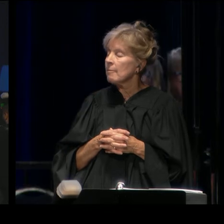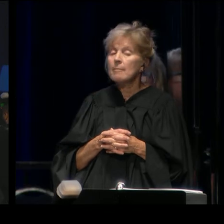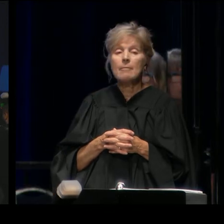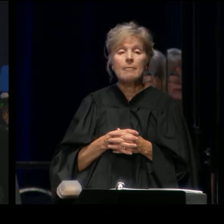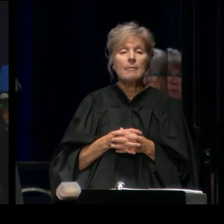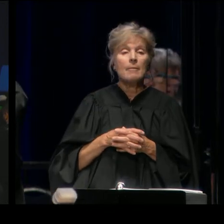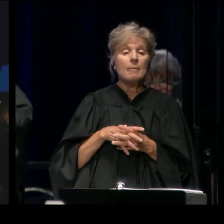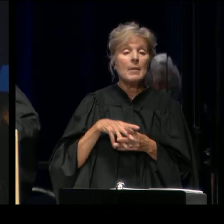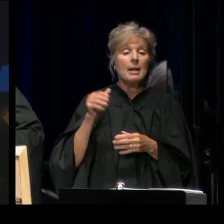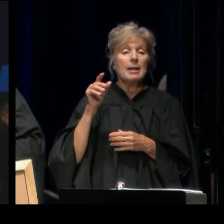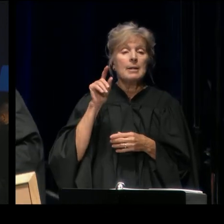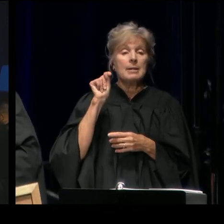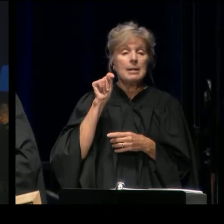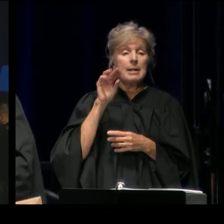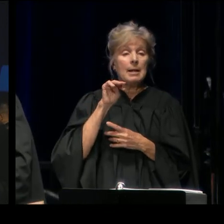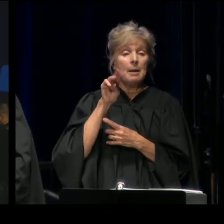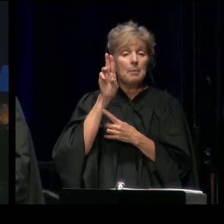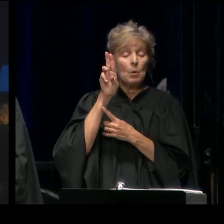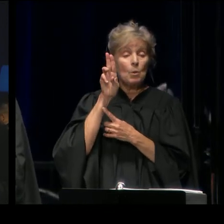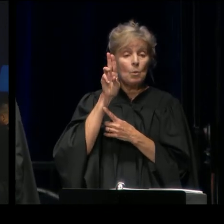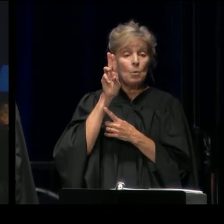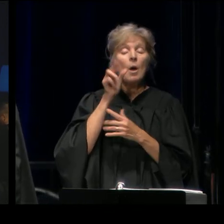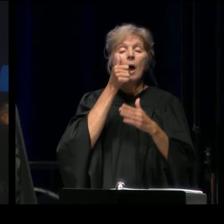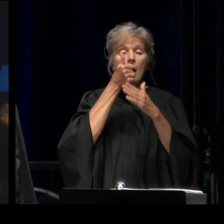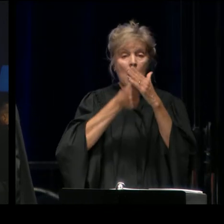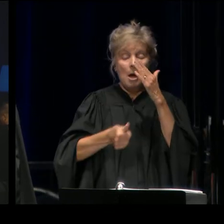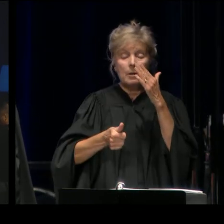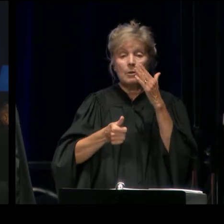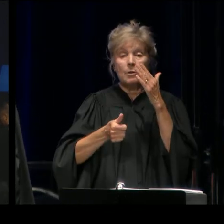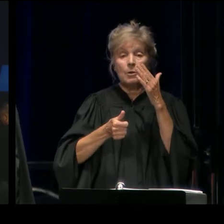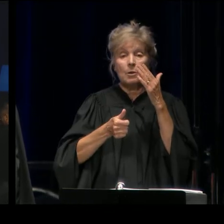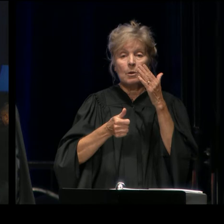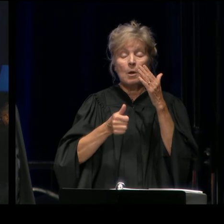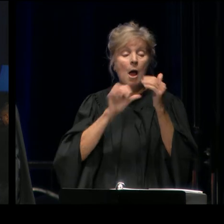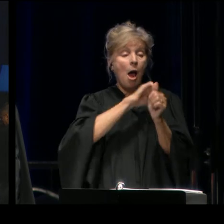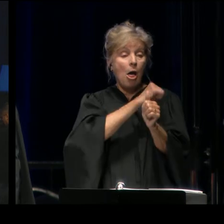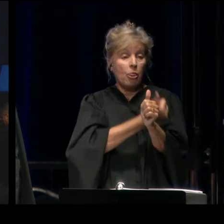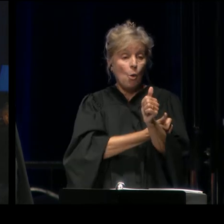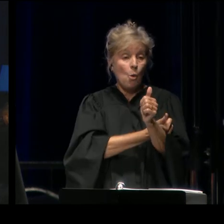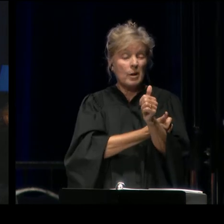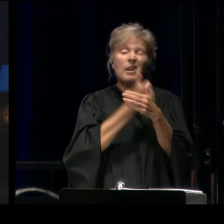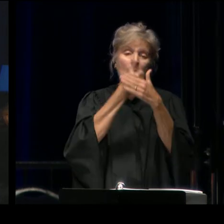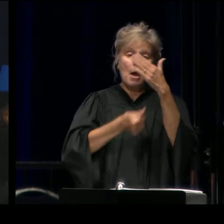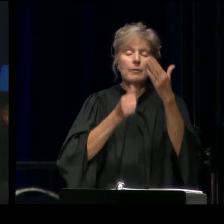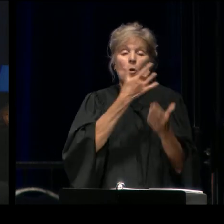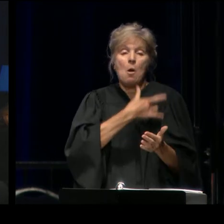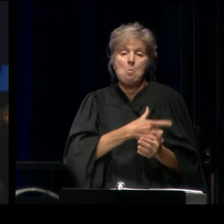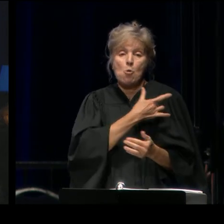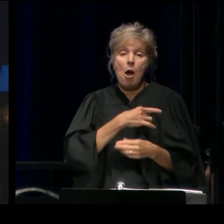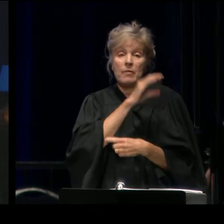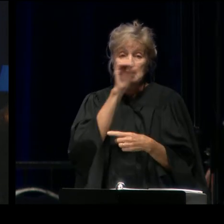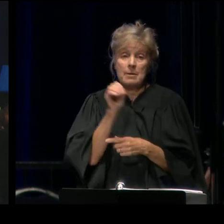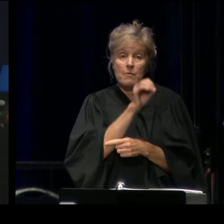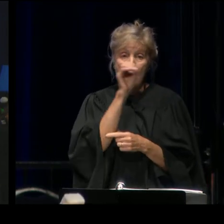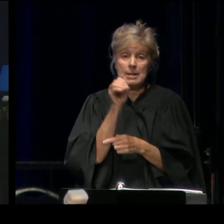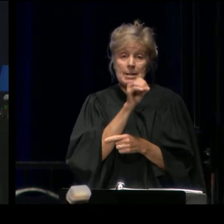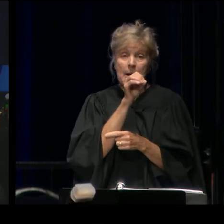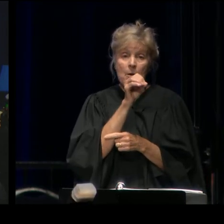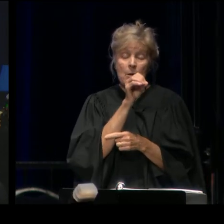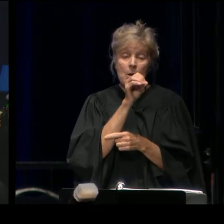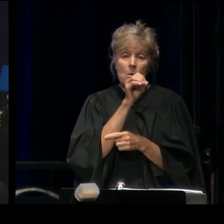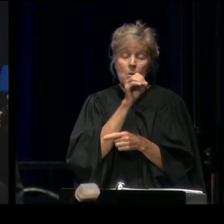Toronto Metropolitan University, by virtue of the authority granted by the Province of Ontario